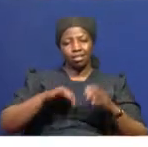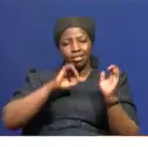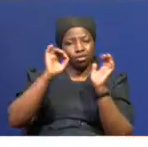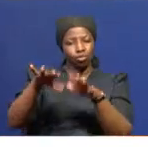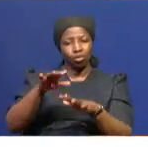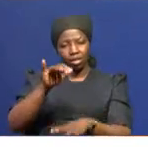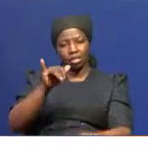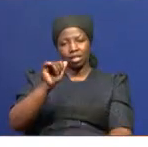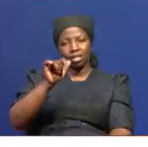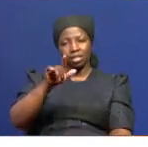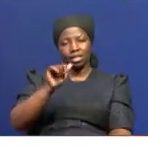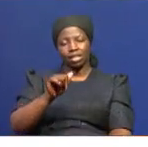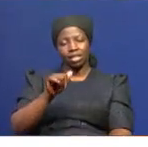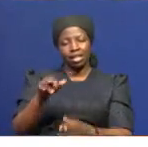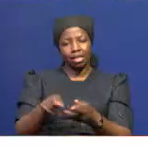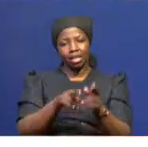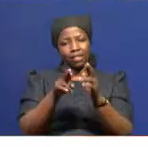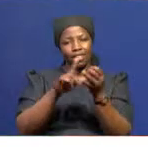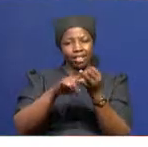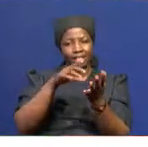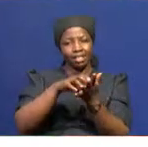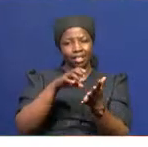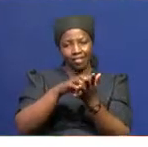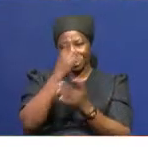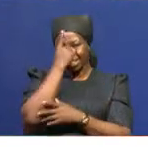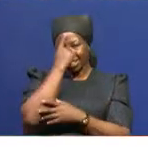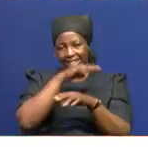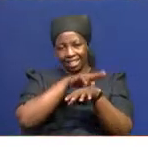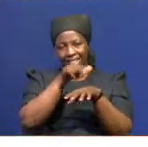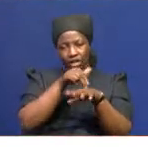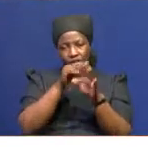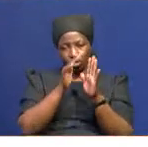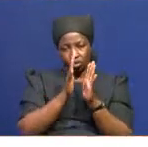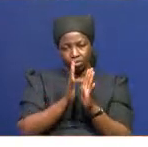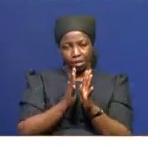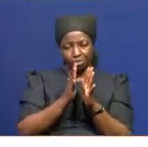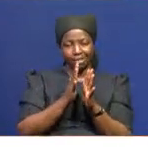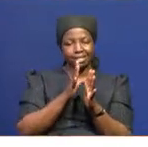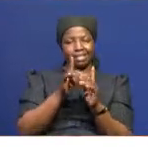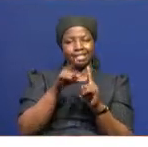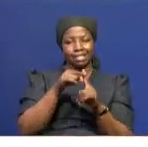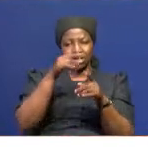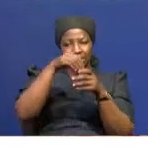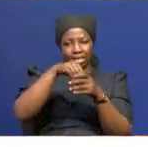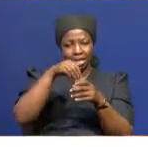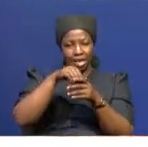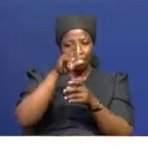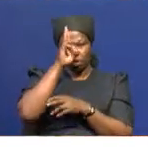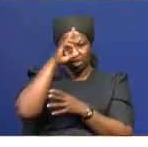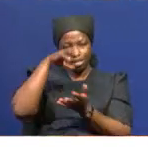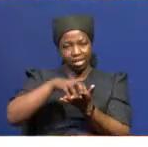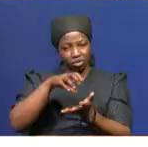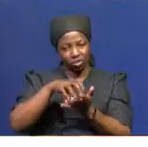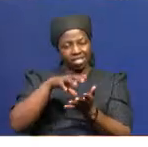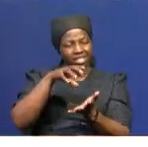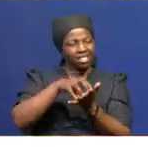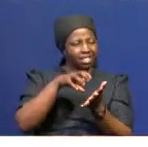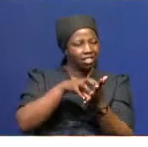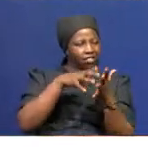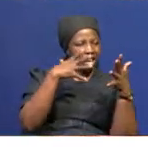River, the case of Indian nationals killed in a container at police station, cases of